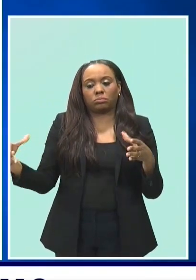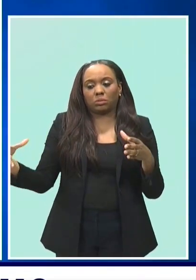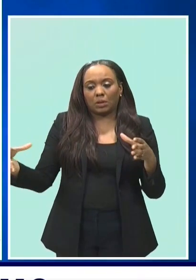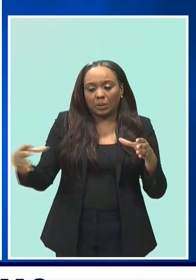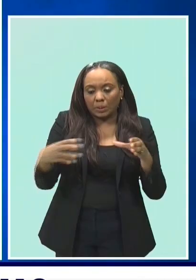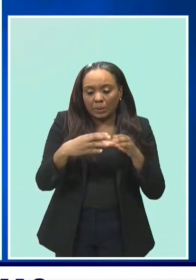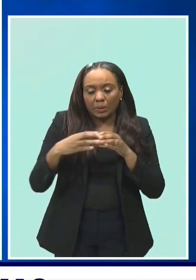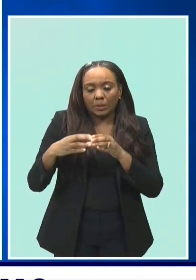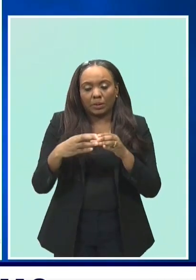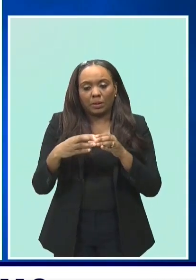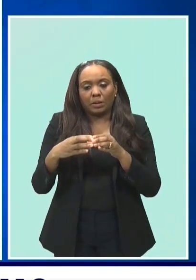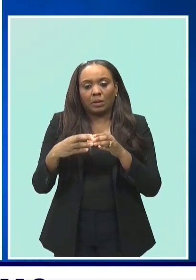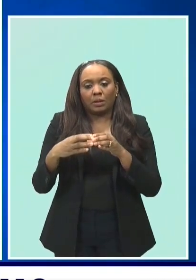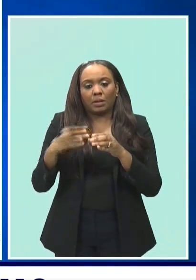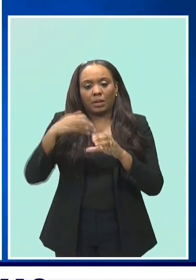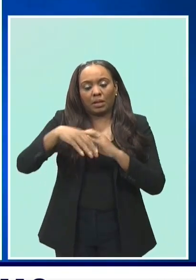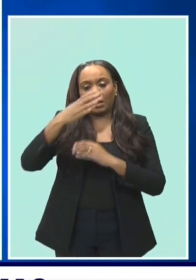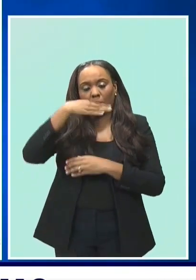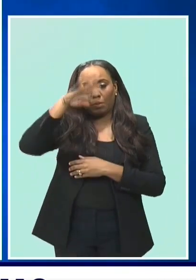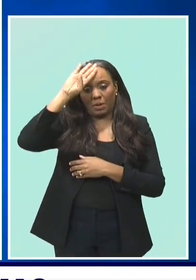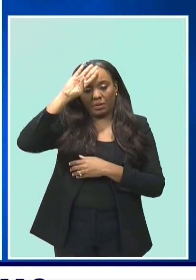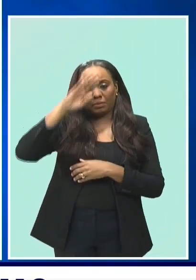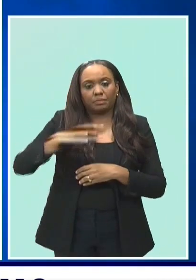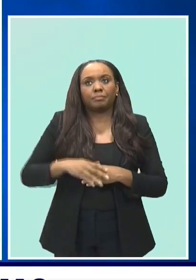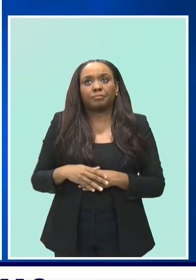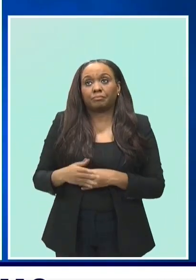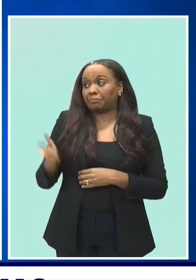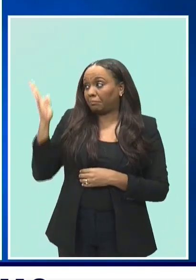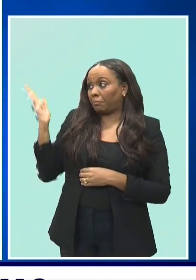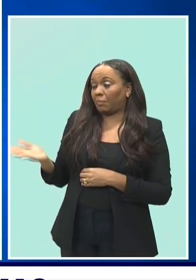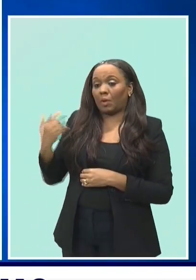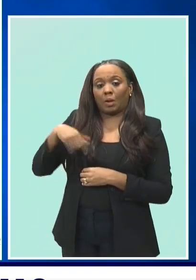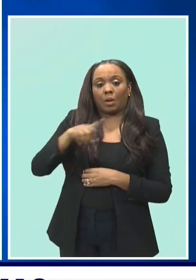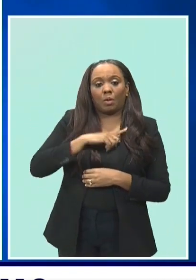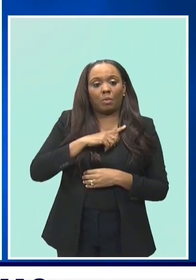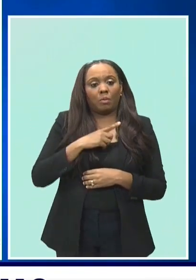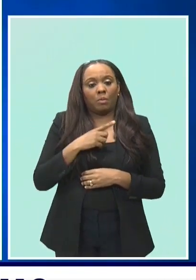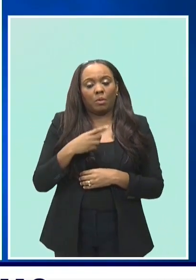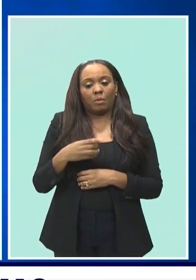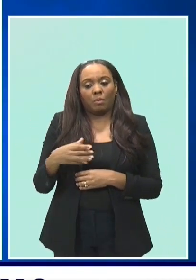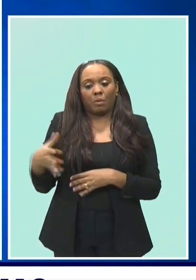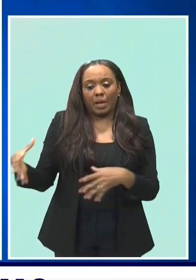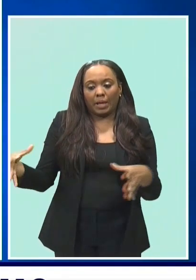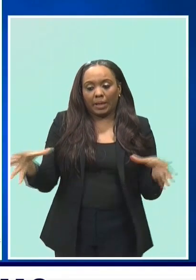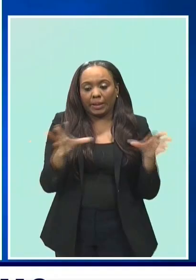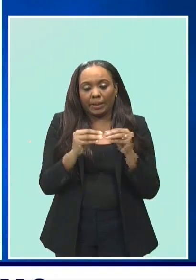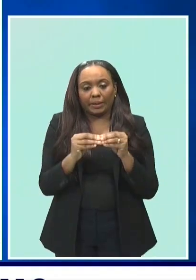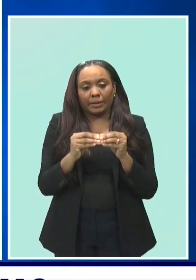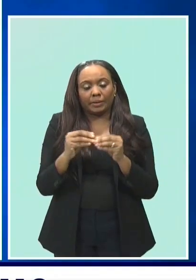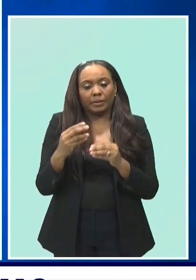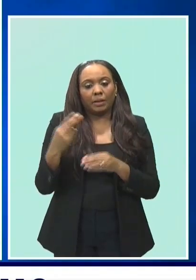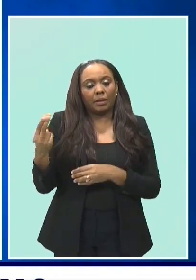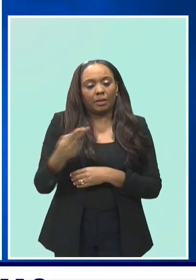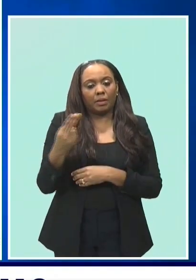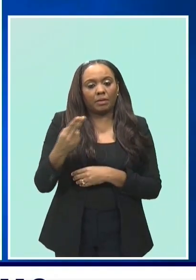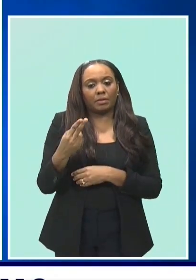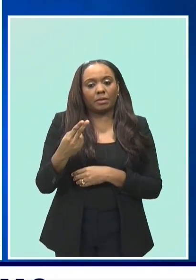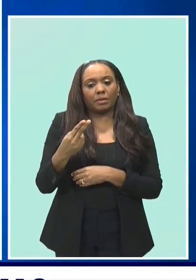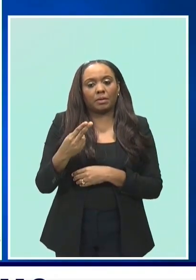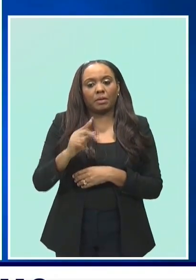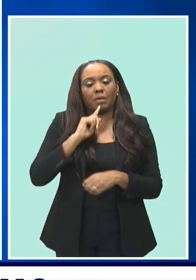of heads of mission here, we got together on Thursday and we each made